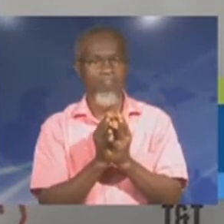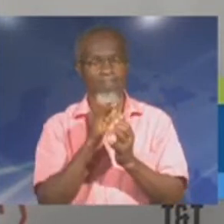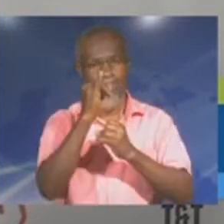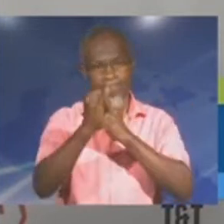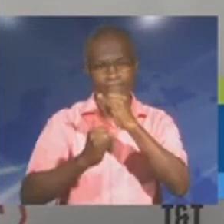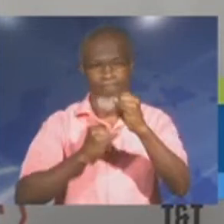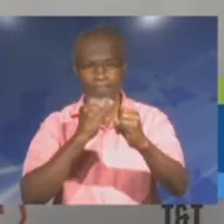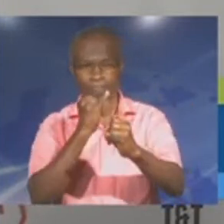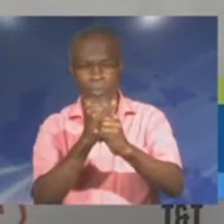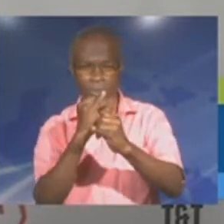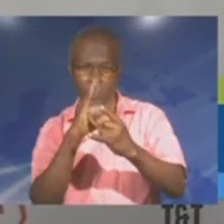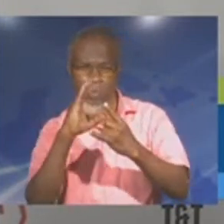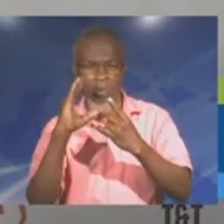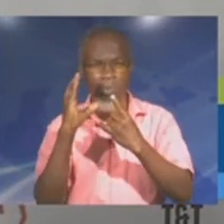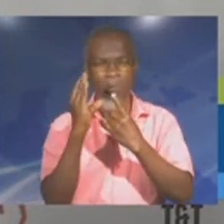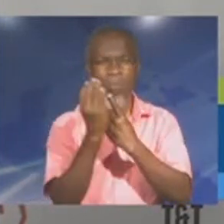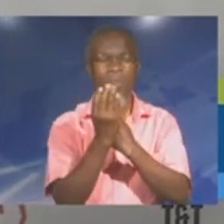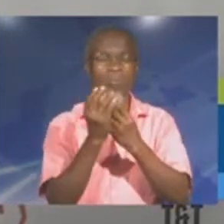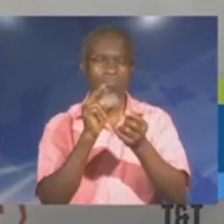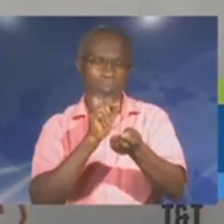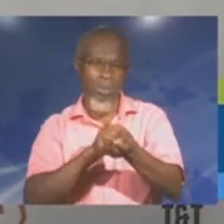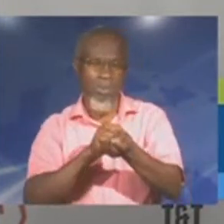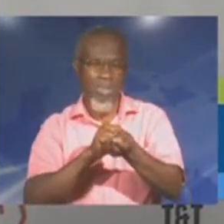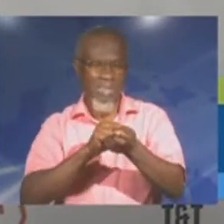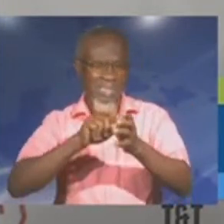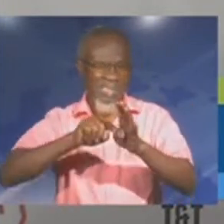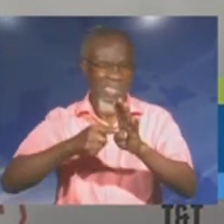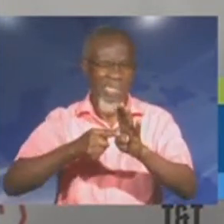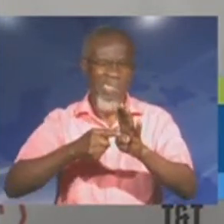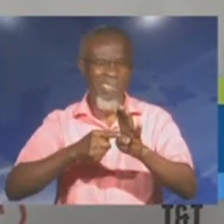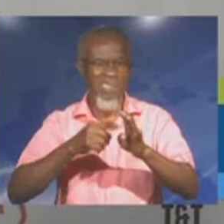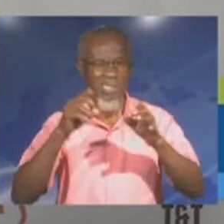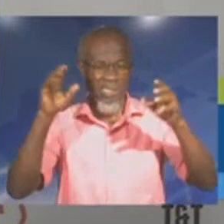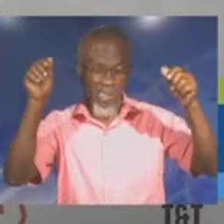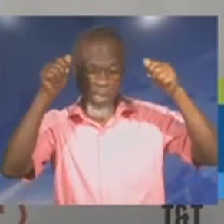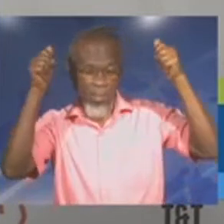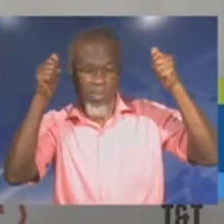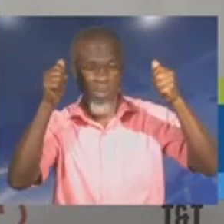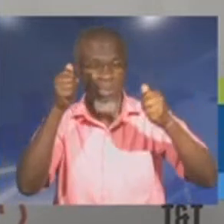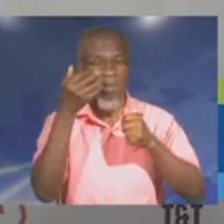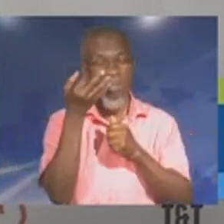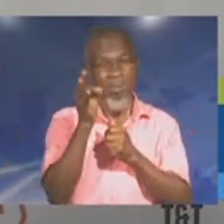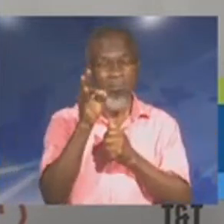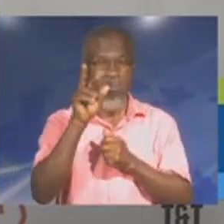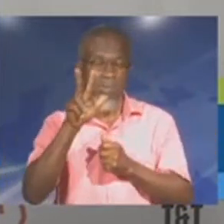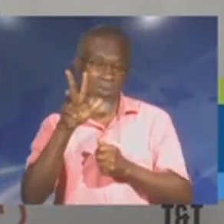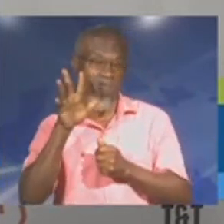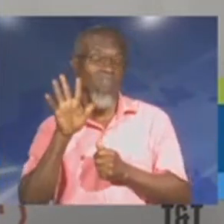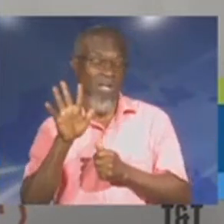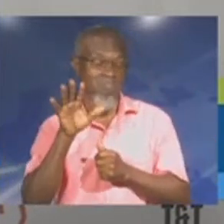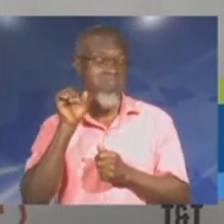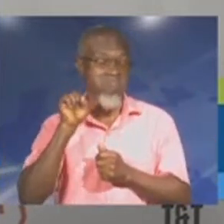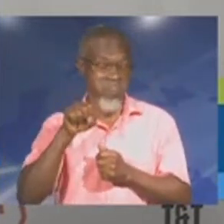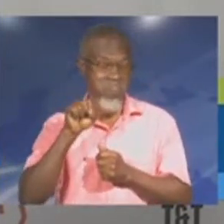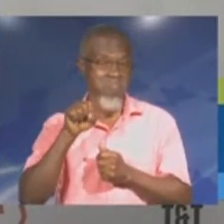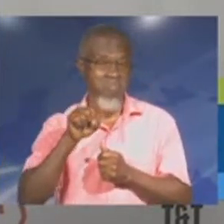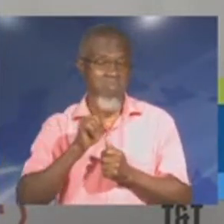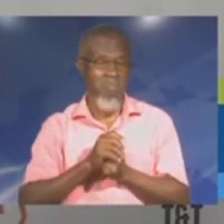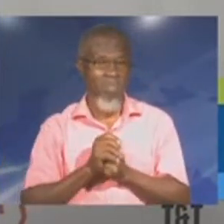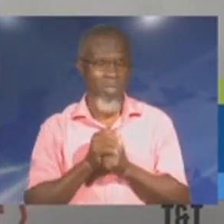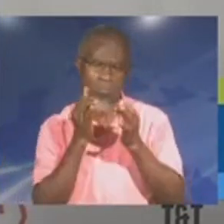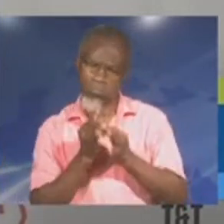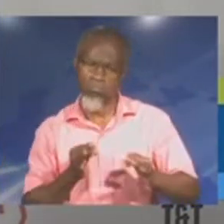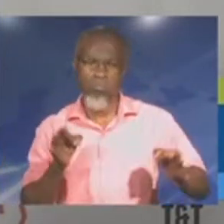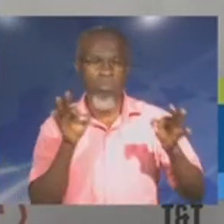celebrated International Nurses Day since 1965. This date is important to all nurses as it commemorates